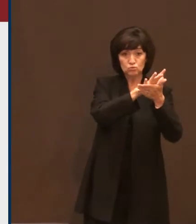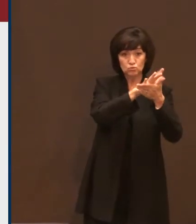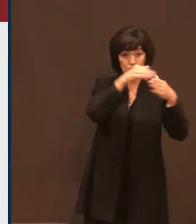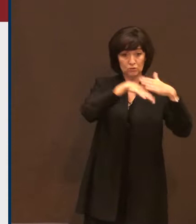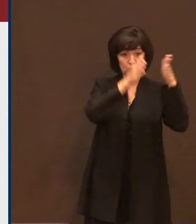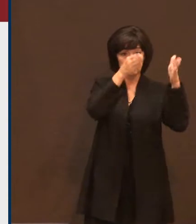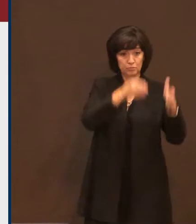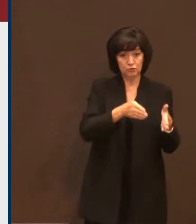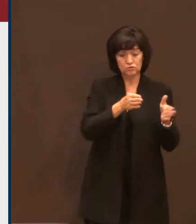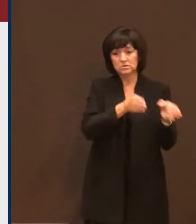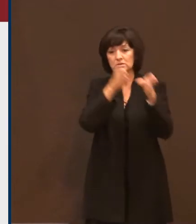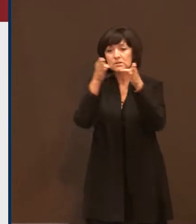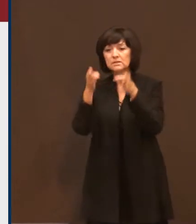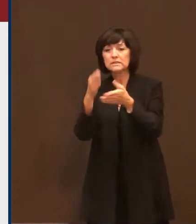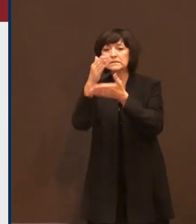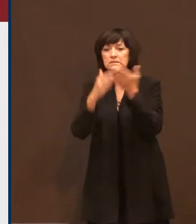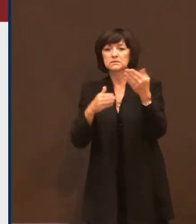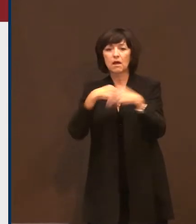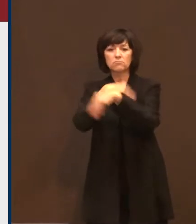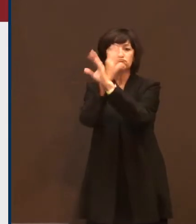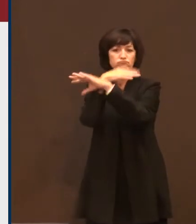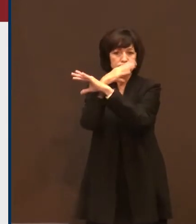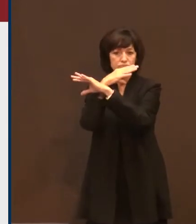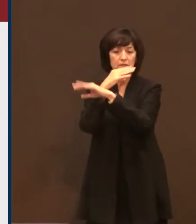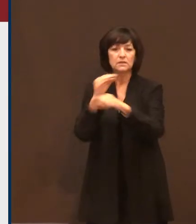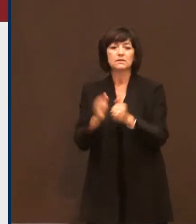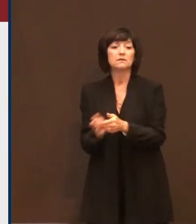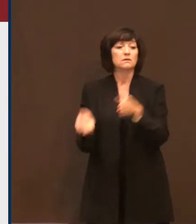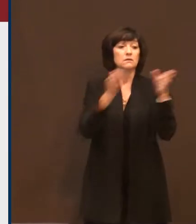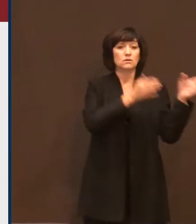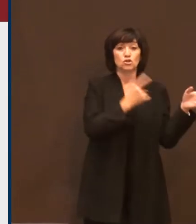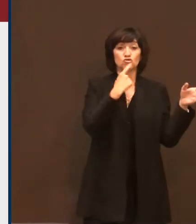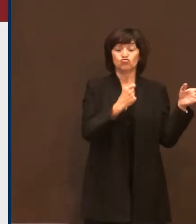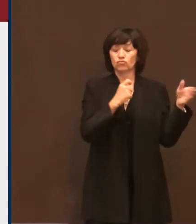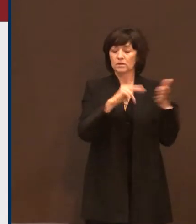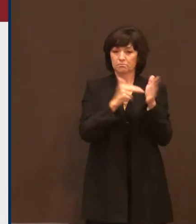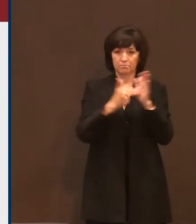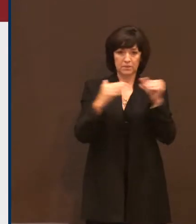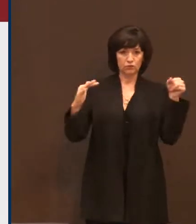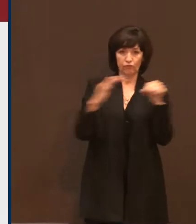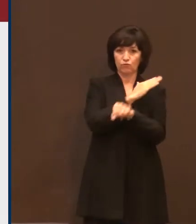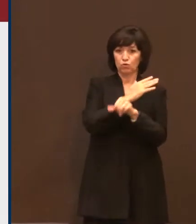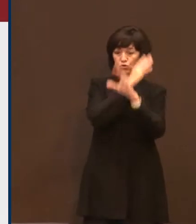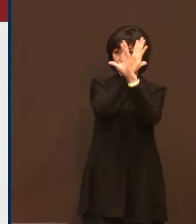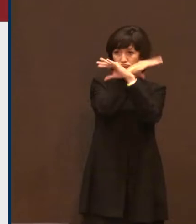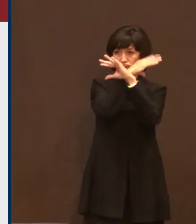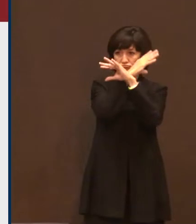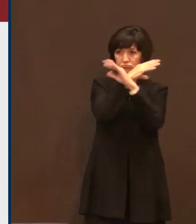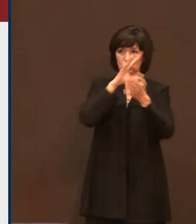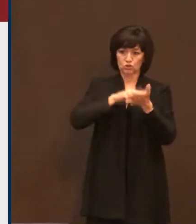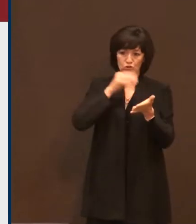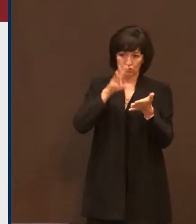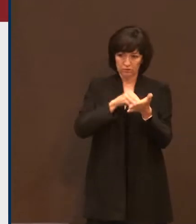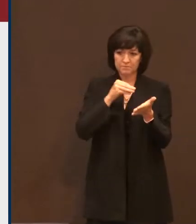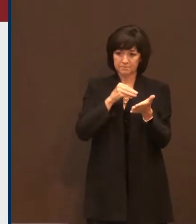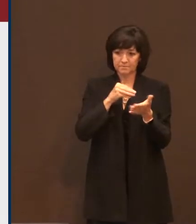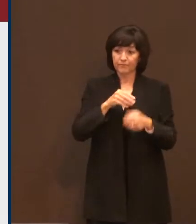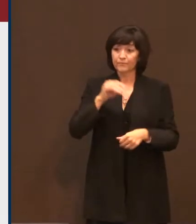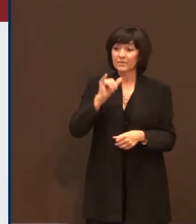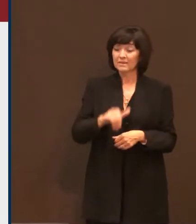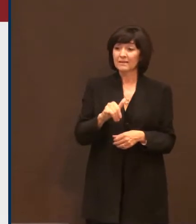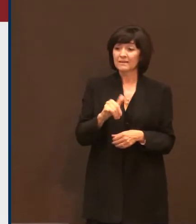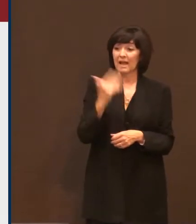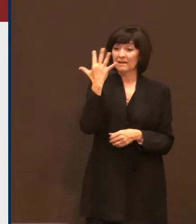and then red meaning all remote learning. So 105 new cases per day, that's a 5-day moving average. Our